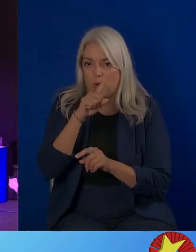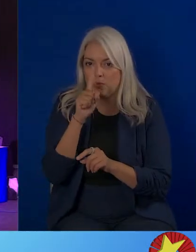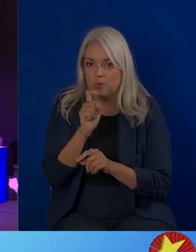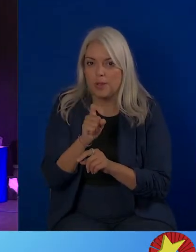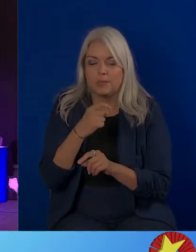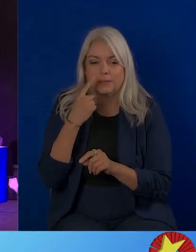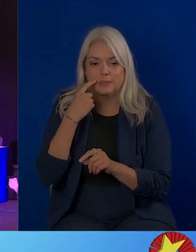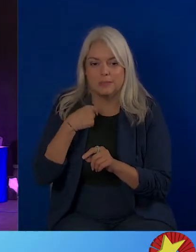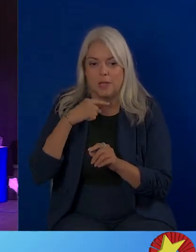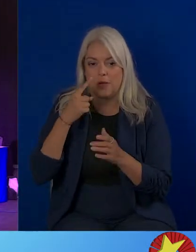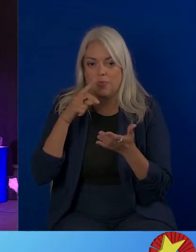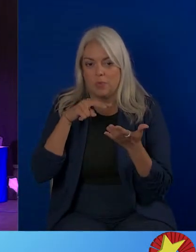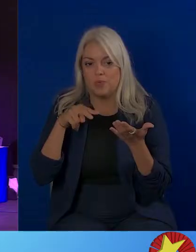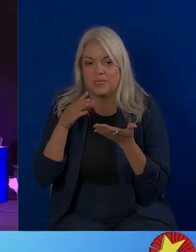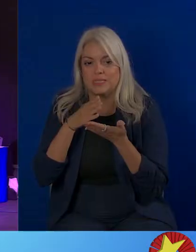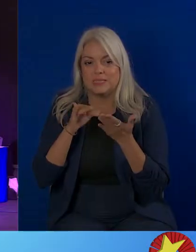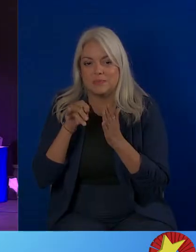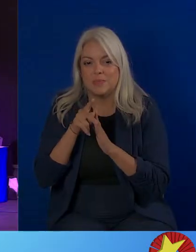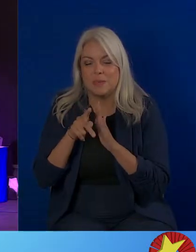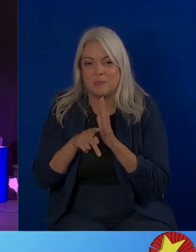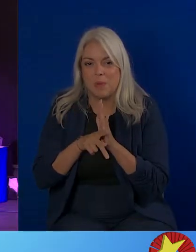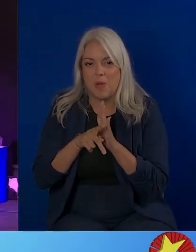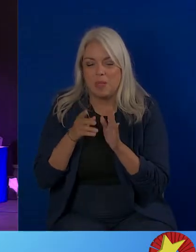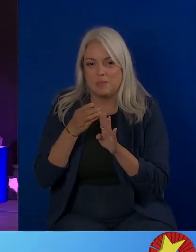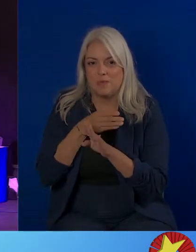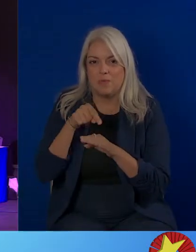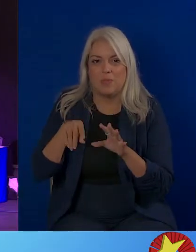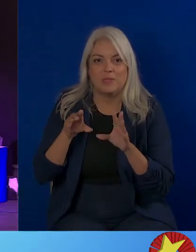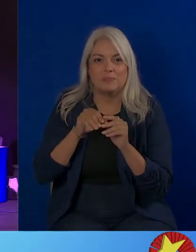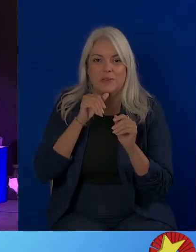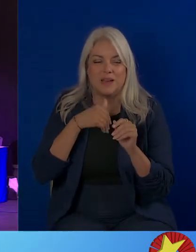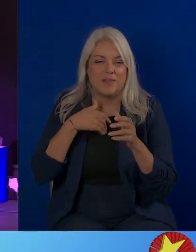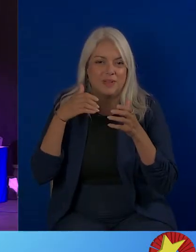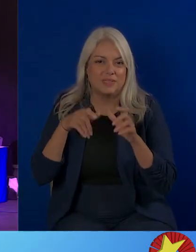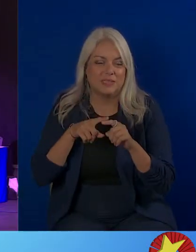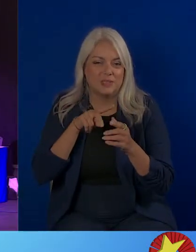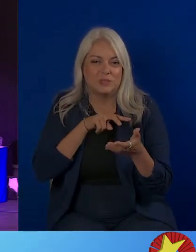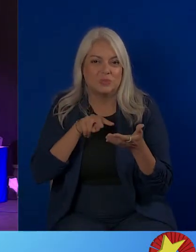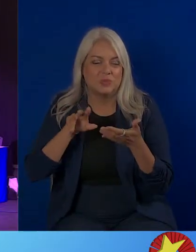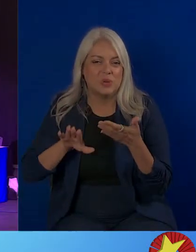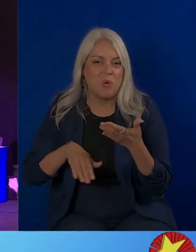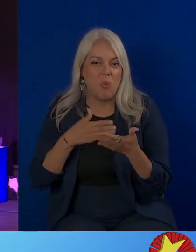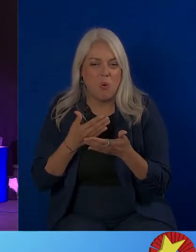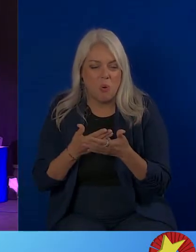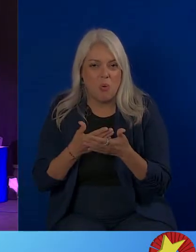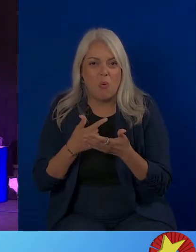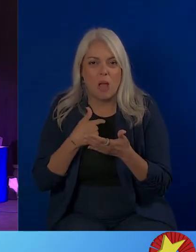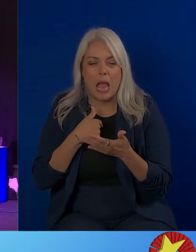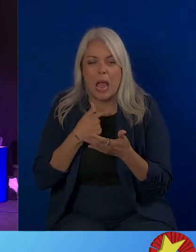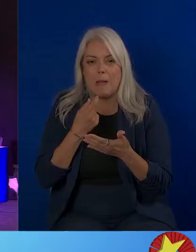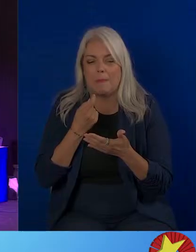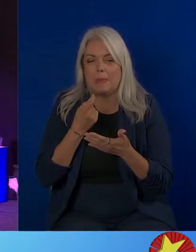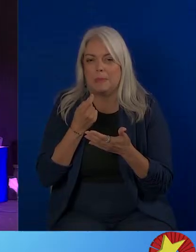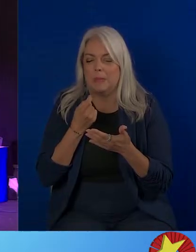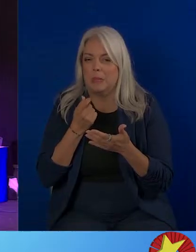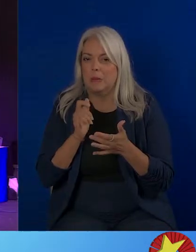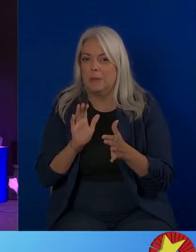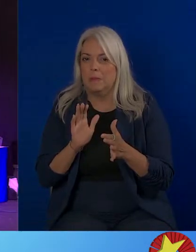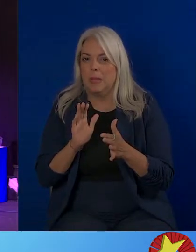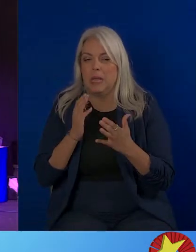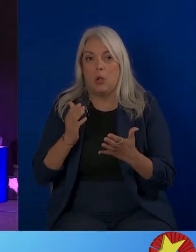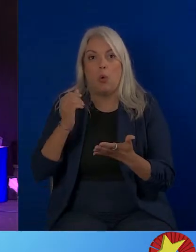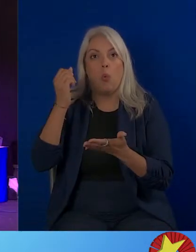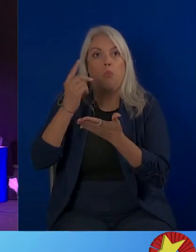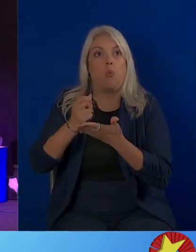to read through some of these policies in advance of the meeting, I have not had a chance to read all of those. I'm a little hesitant to say approve